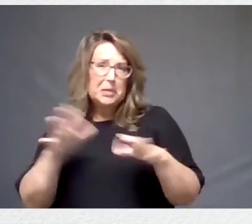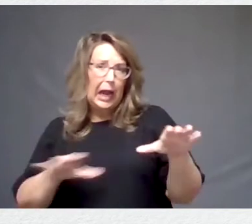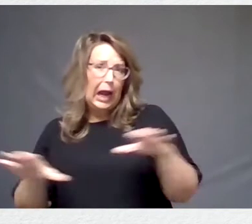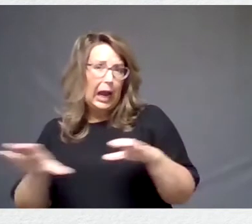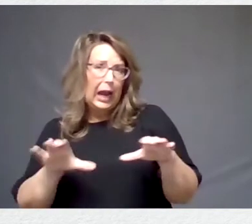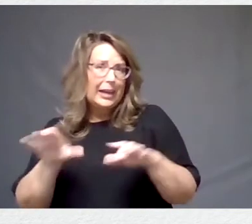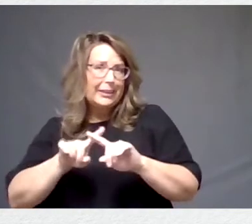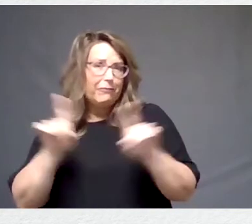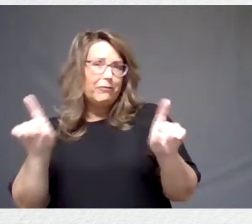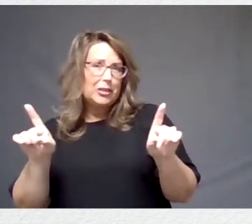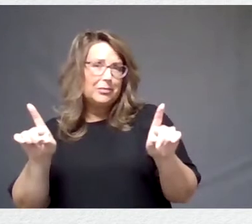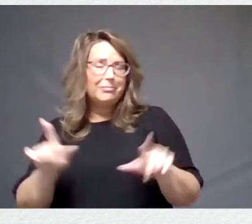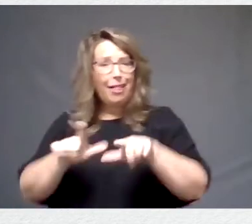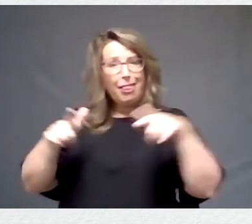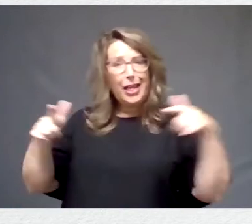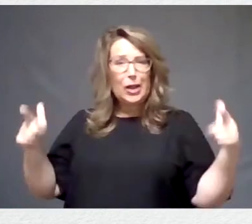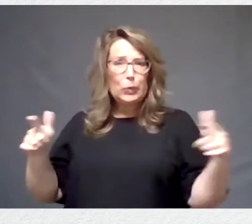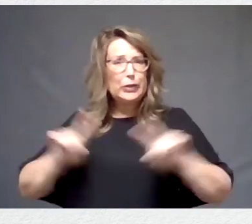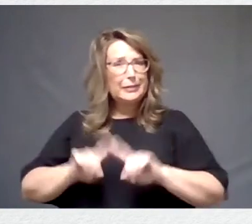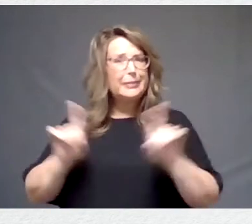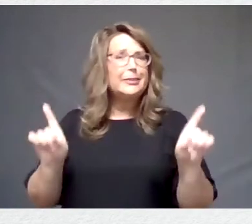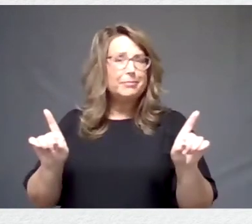but don't be fooled. We are all people.